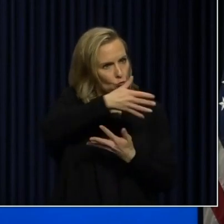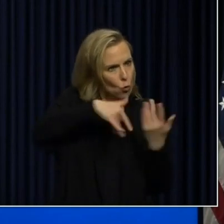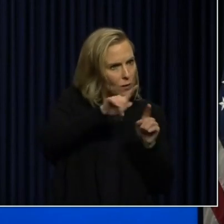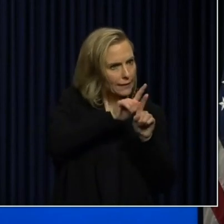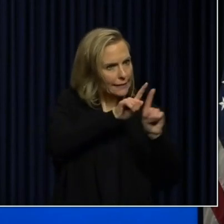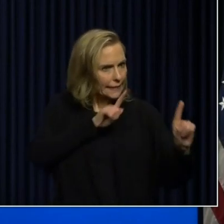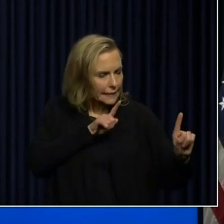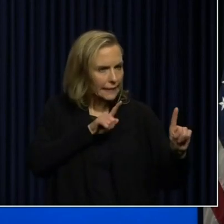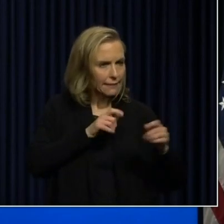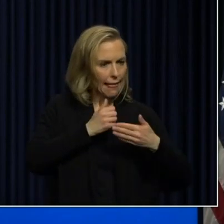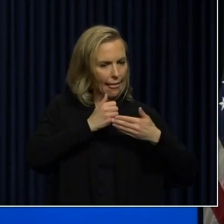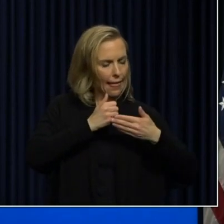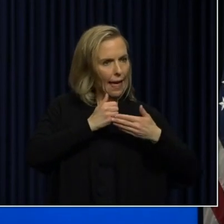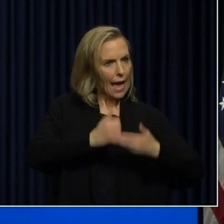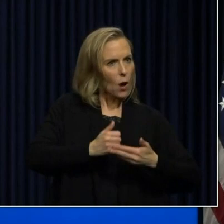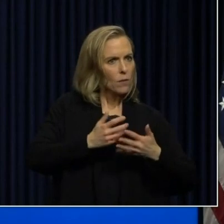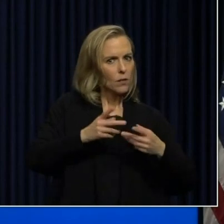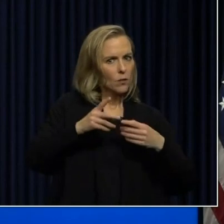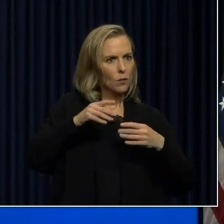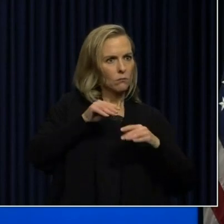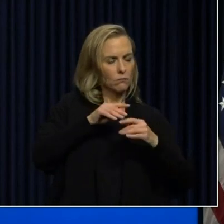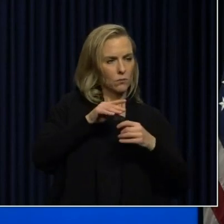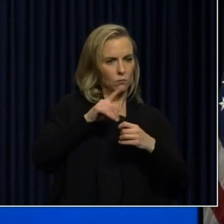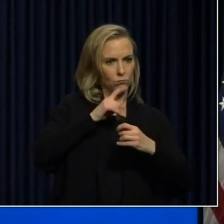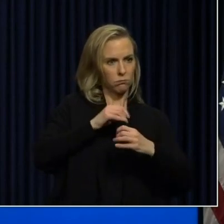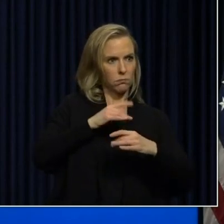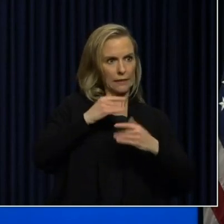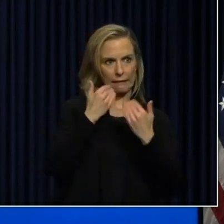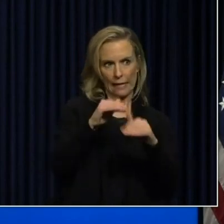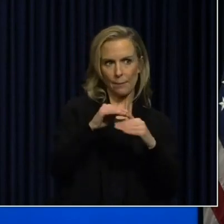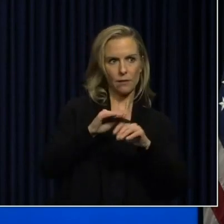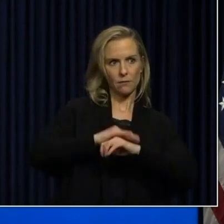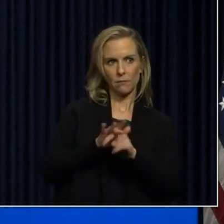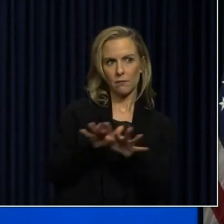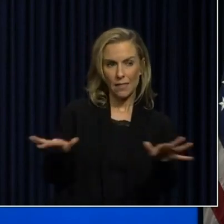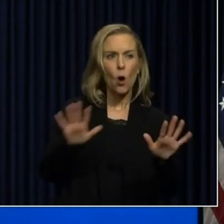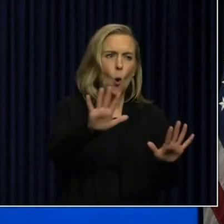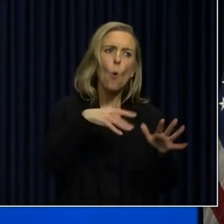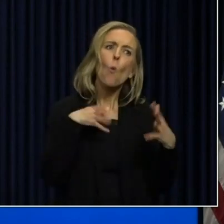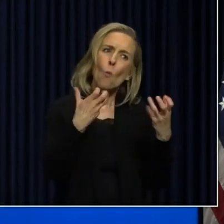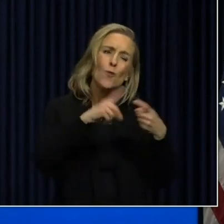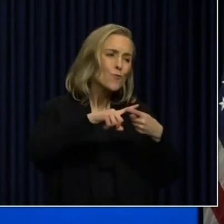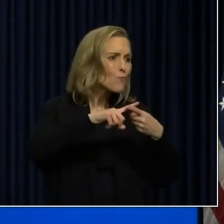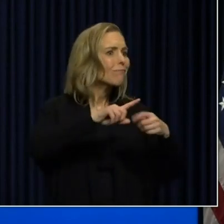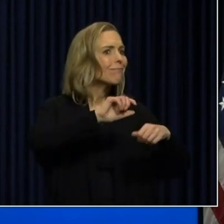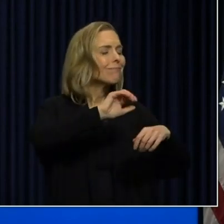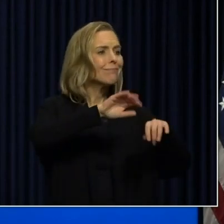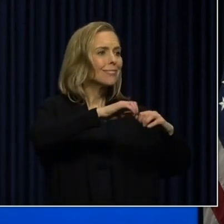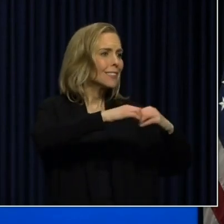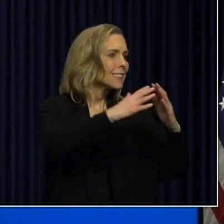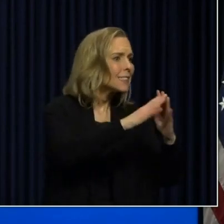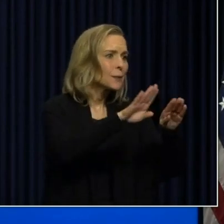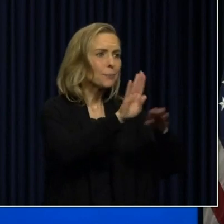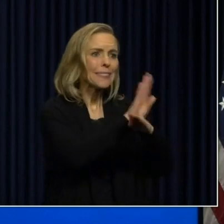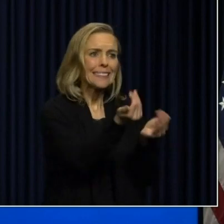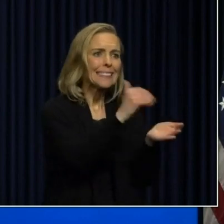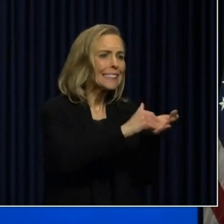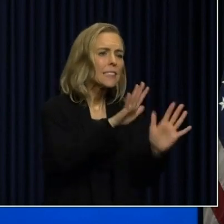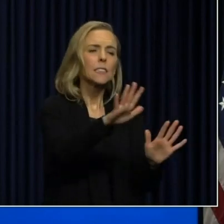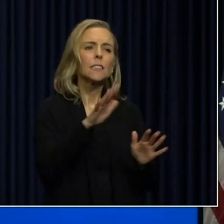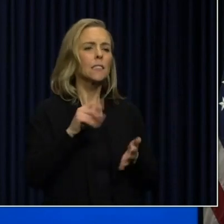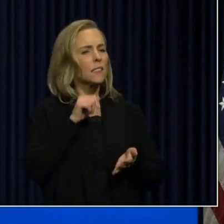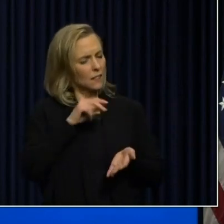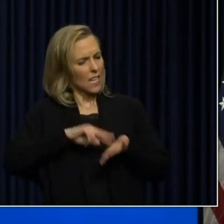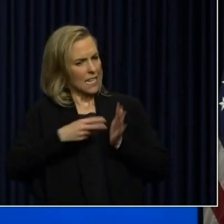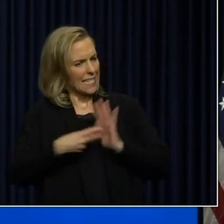and help to keep people from getting infected. We want to reopen as much as we can and get people access to care. This is not